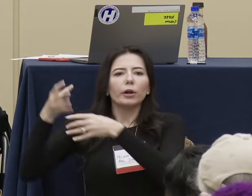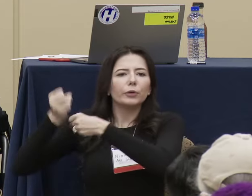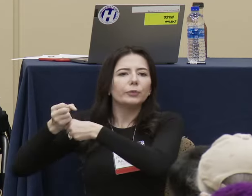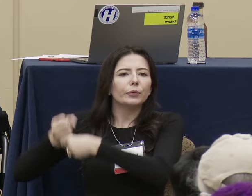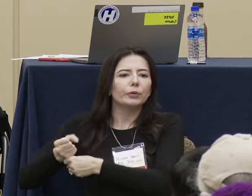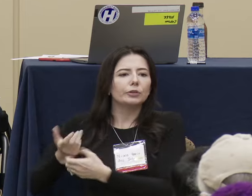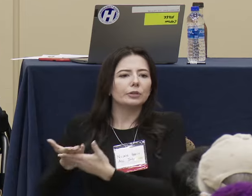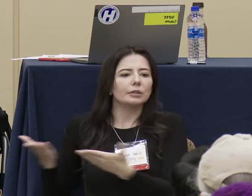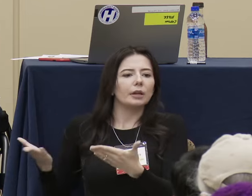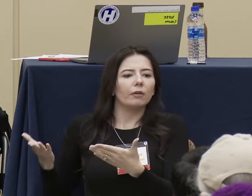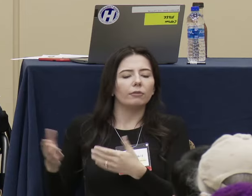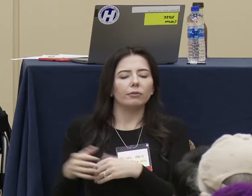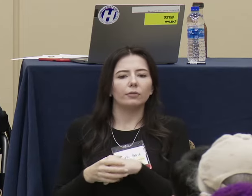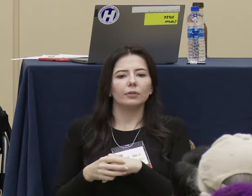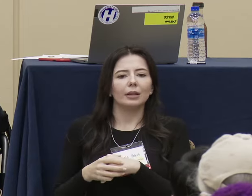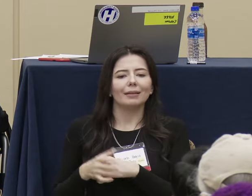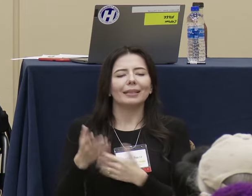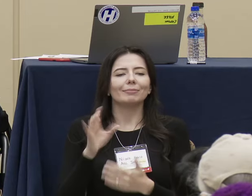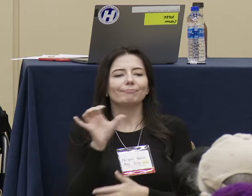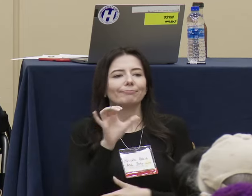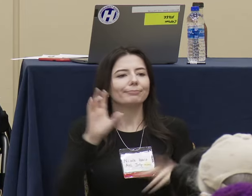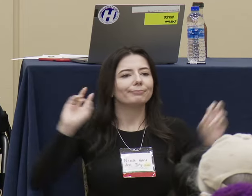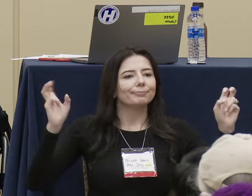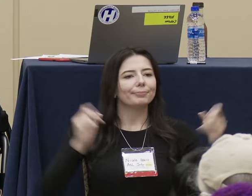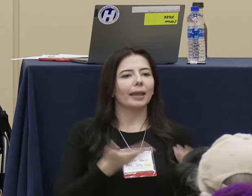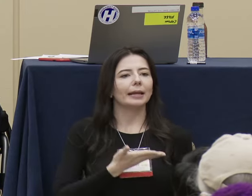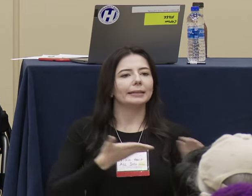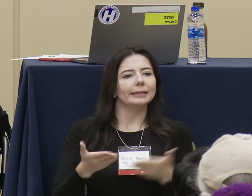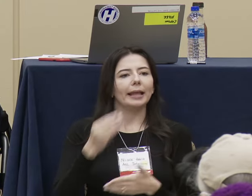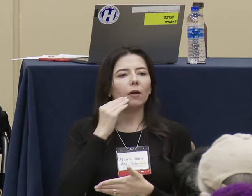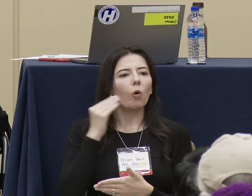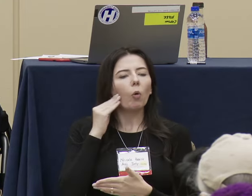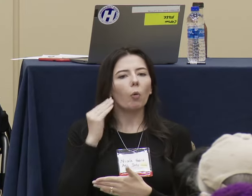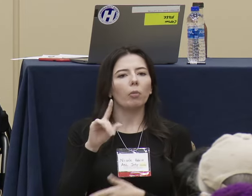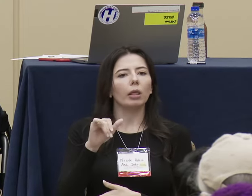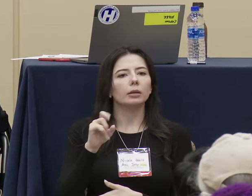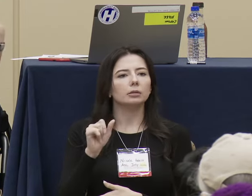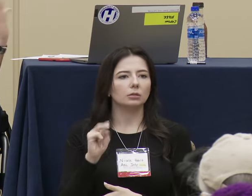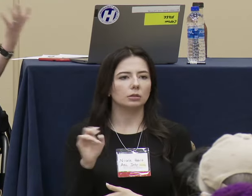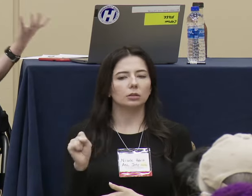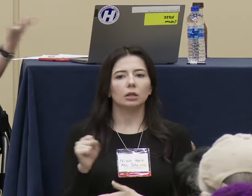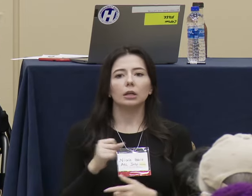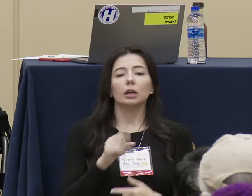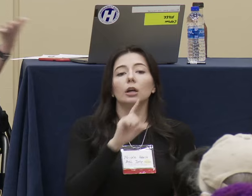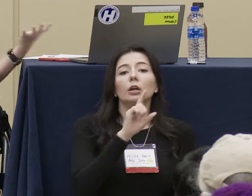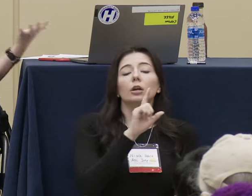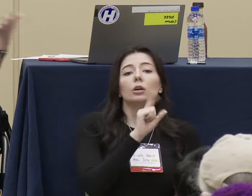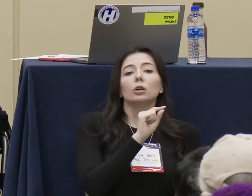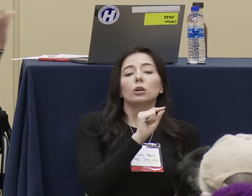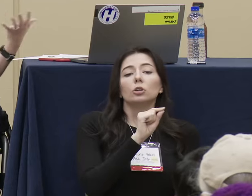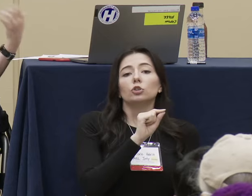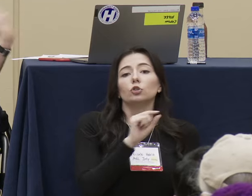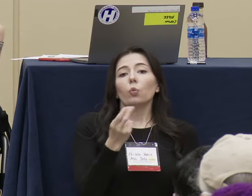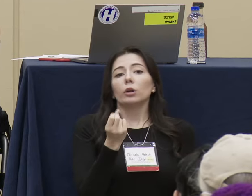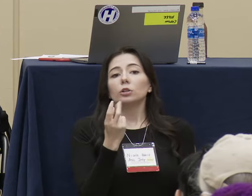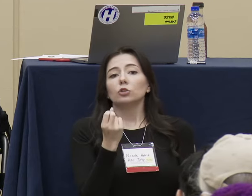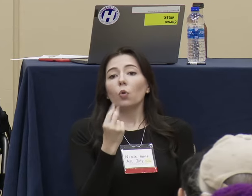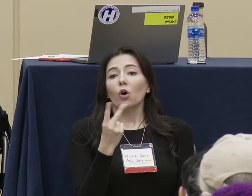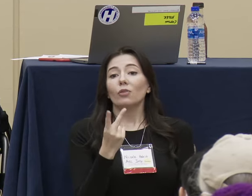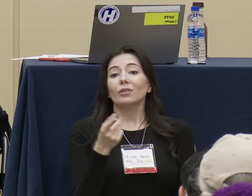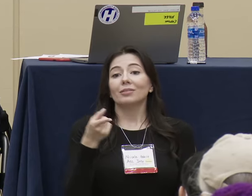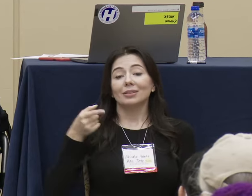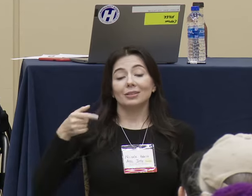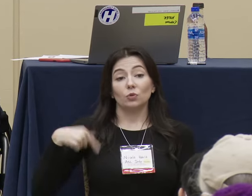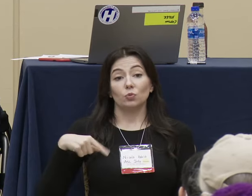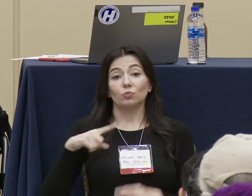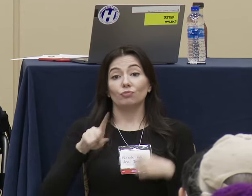stuff, like take-home lessons. In 2012, when the governor of Illinois announced this potential closure that I was